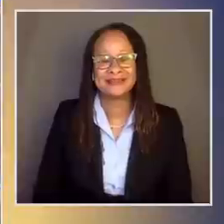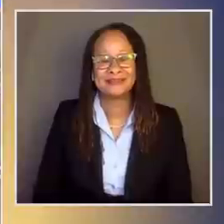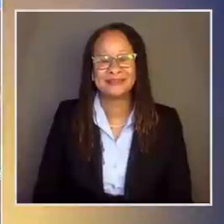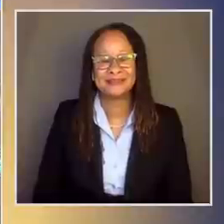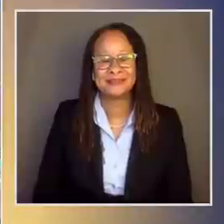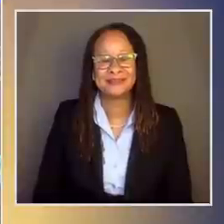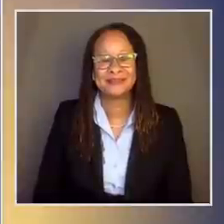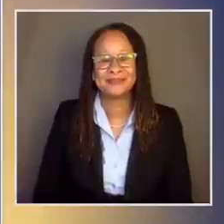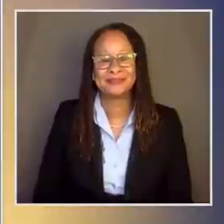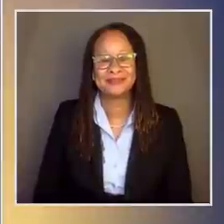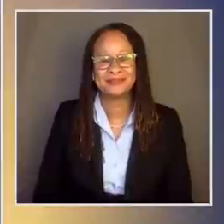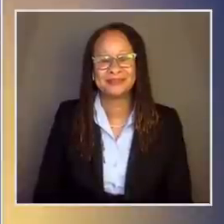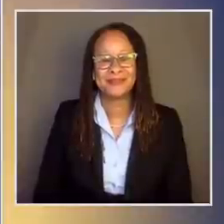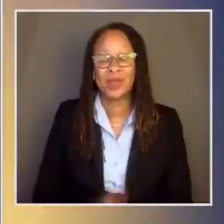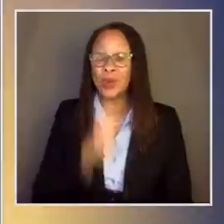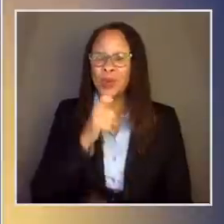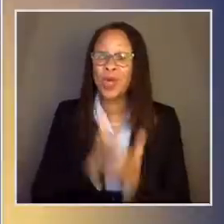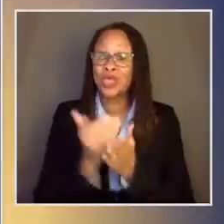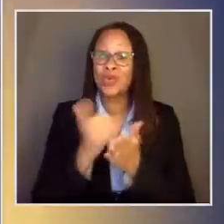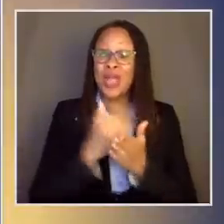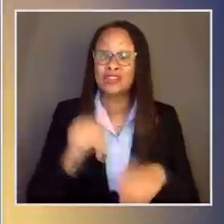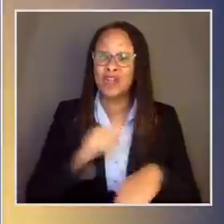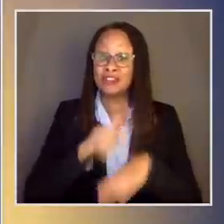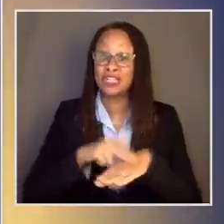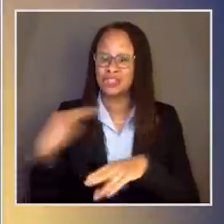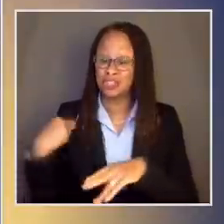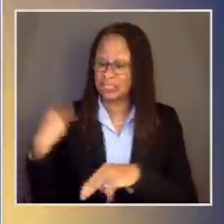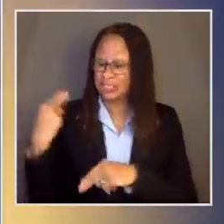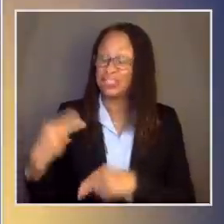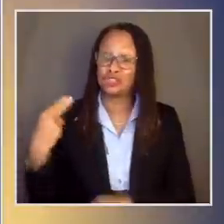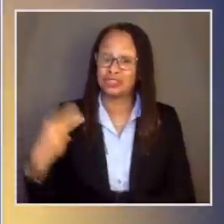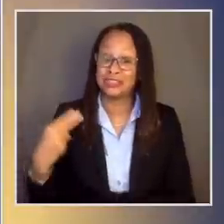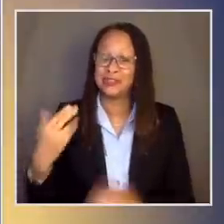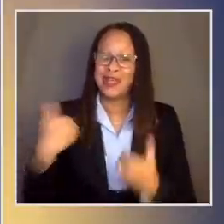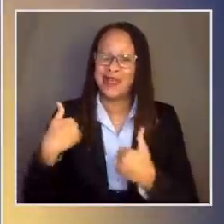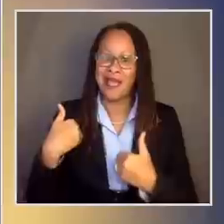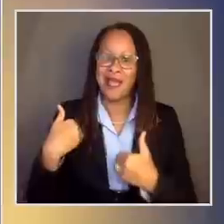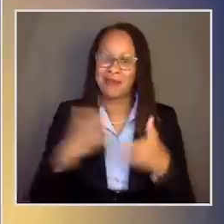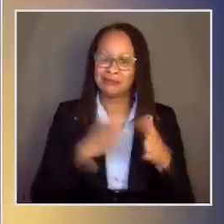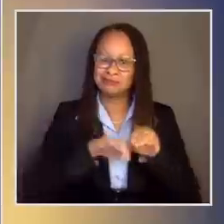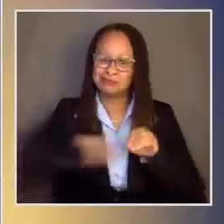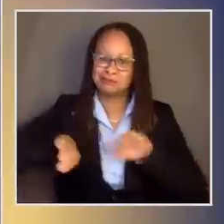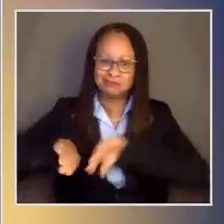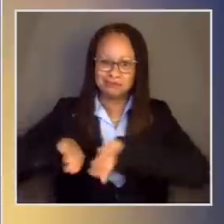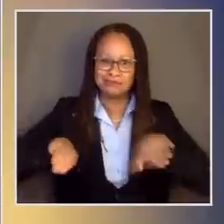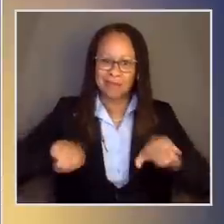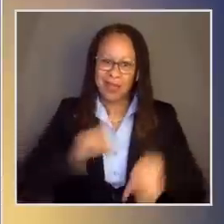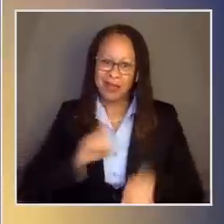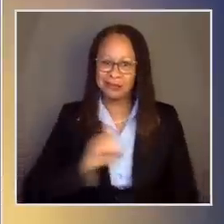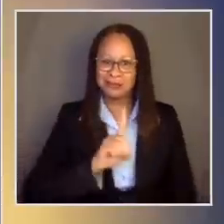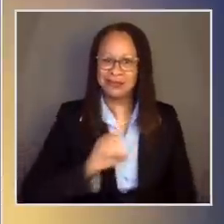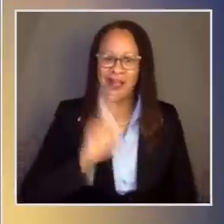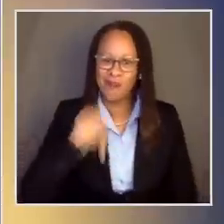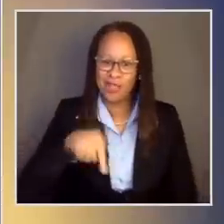who throughout our nation's history have paved the way for this moment tonight.